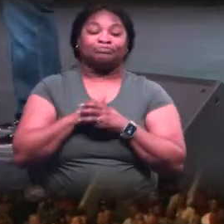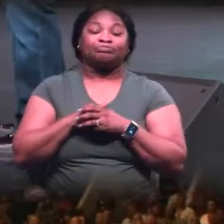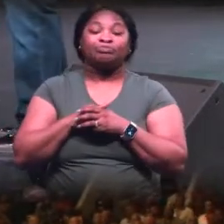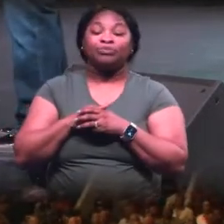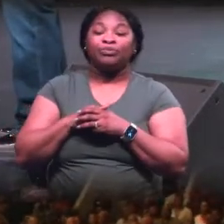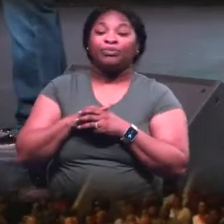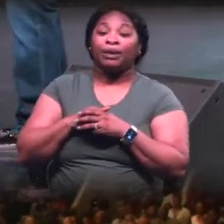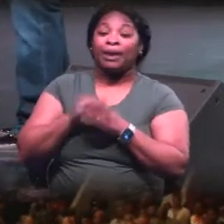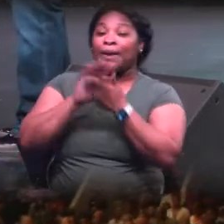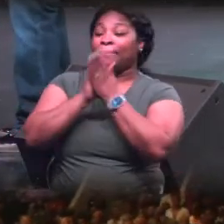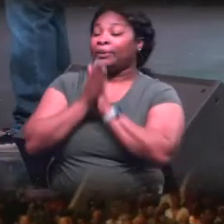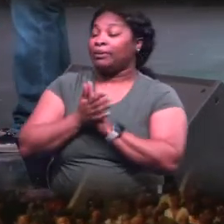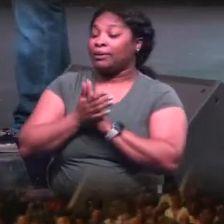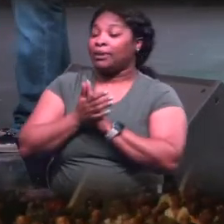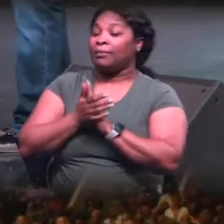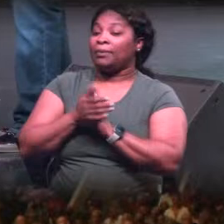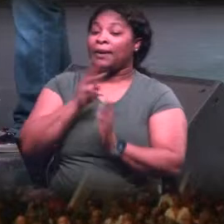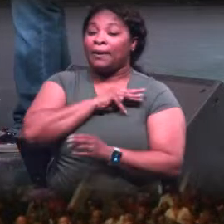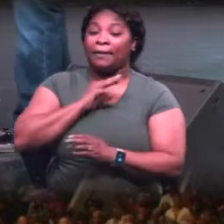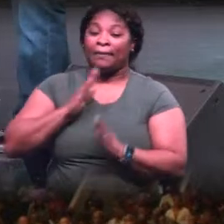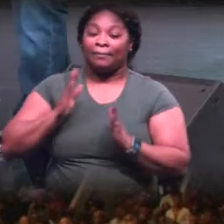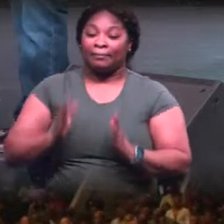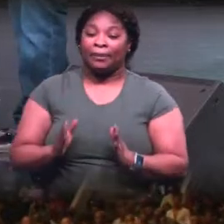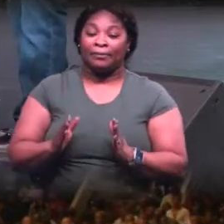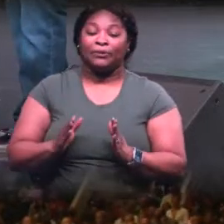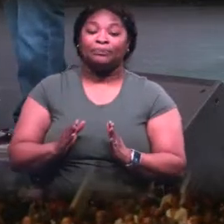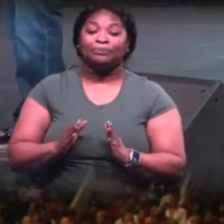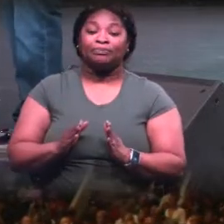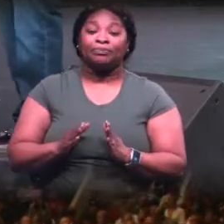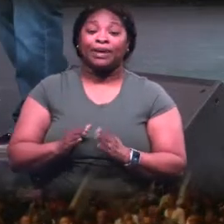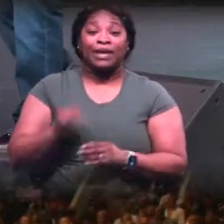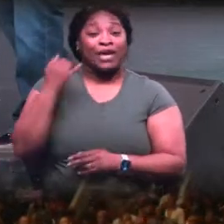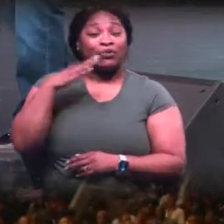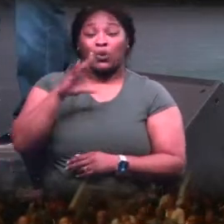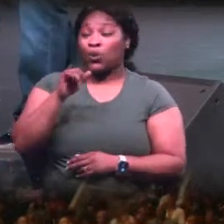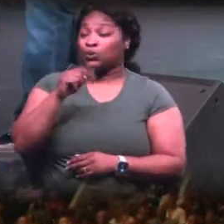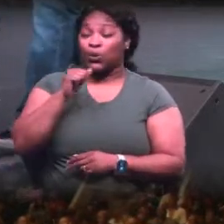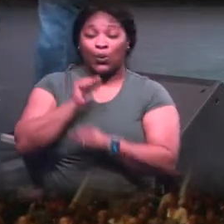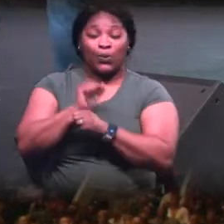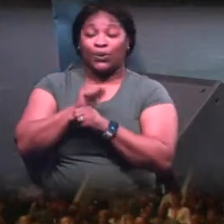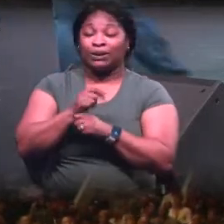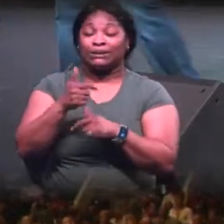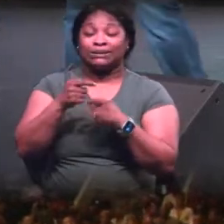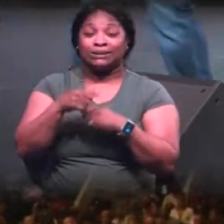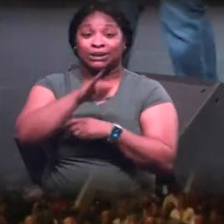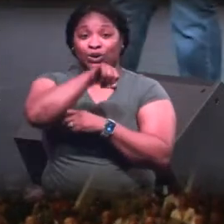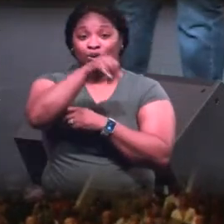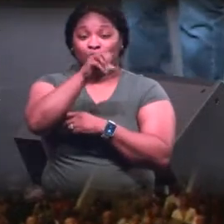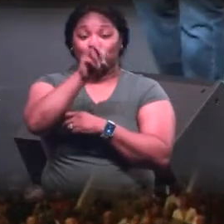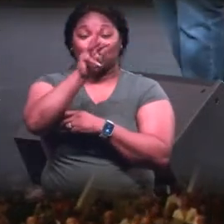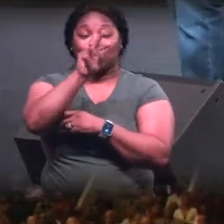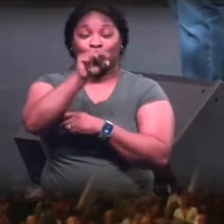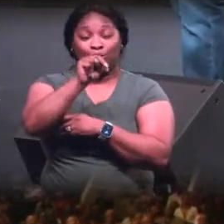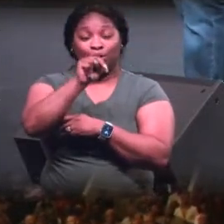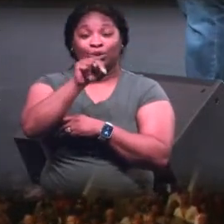and become a member of Springfield Baptist Church. If the code doesn't work, text the word JOIN to